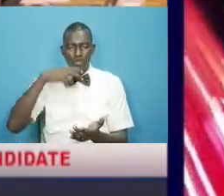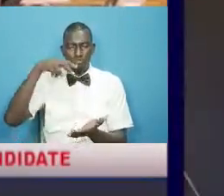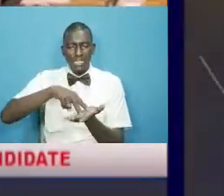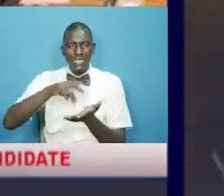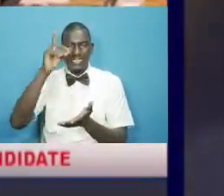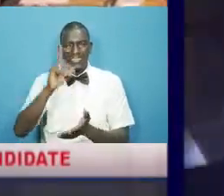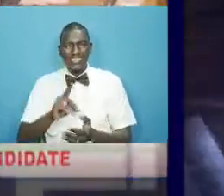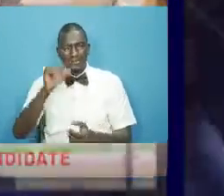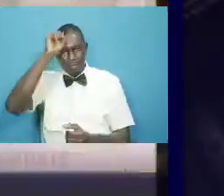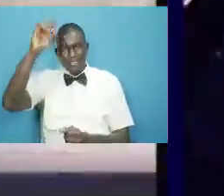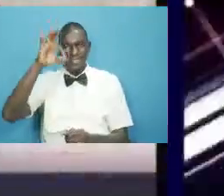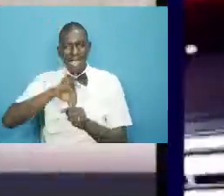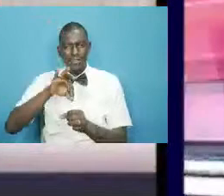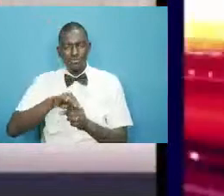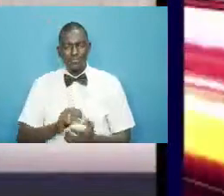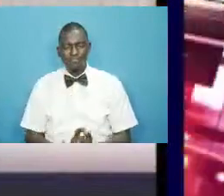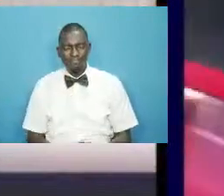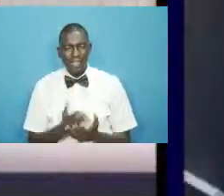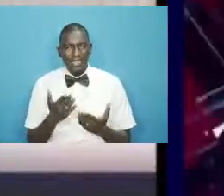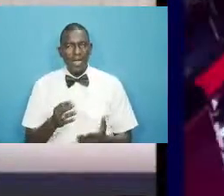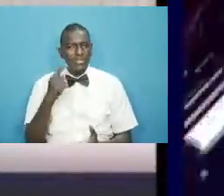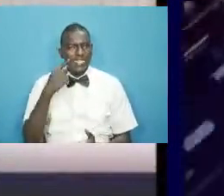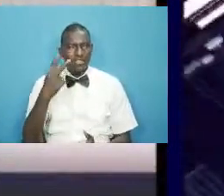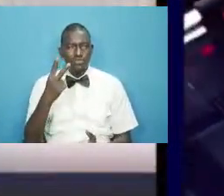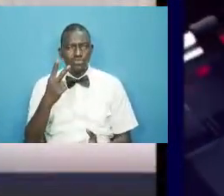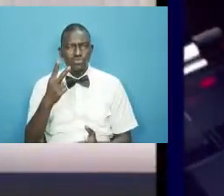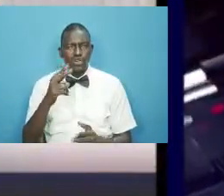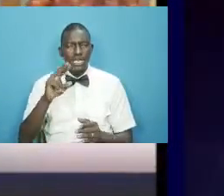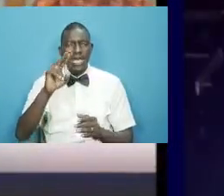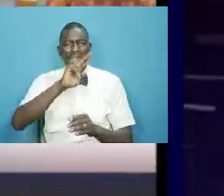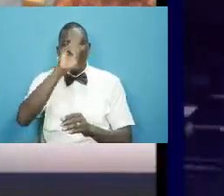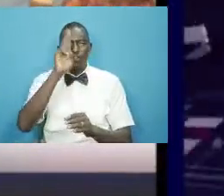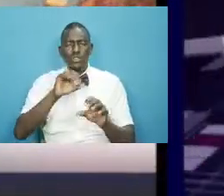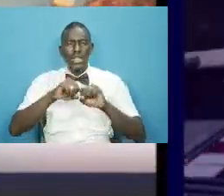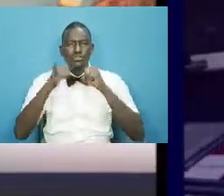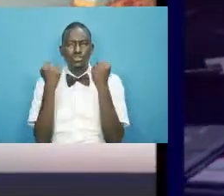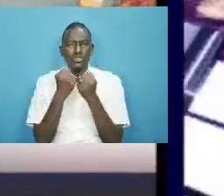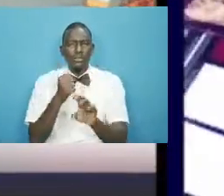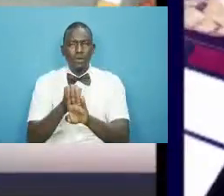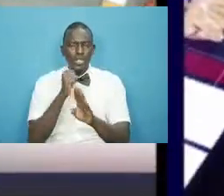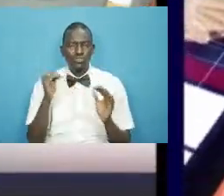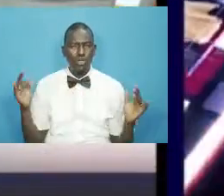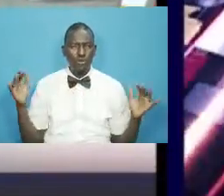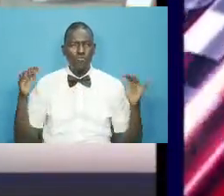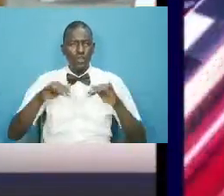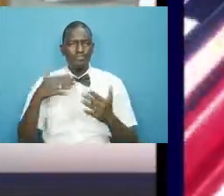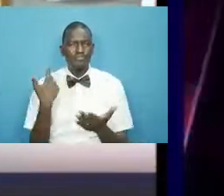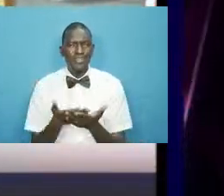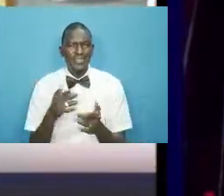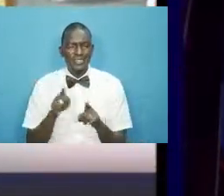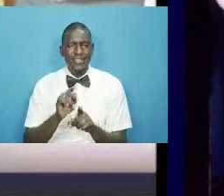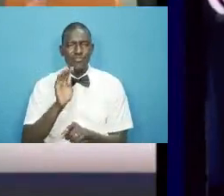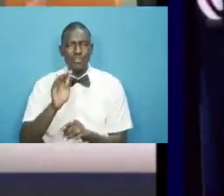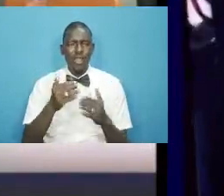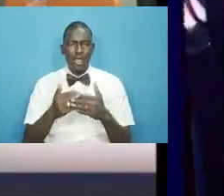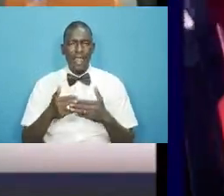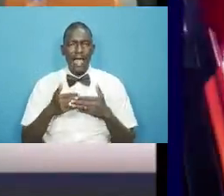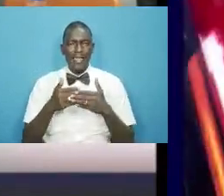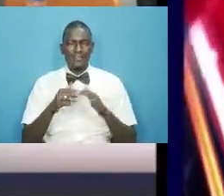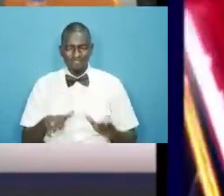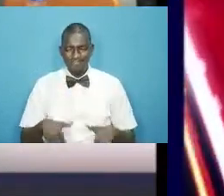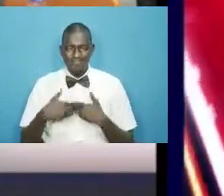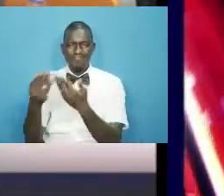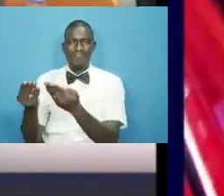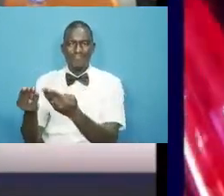election. The two-day National Social Protection Forum has ended with a call to action handed over to the